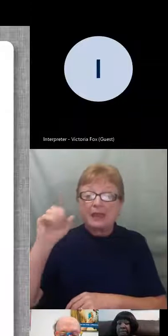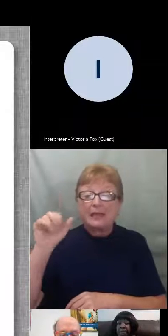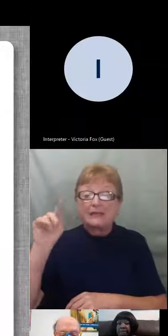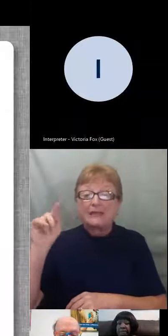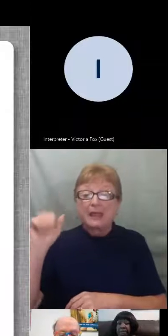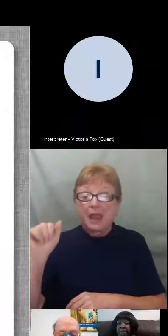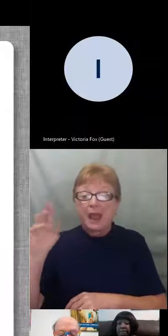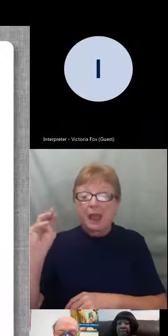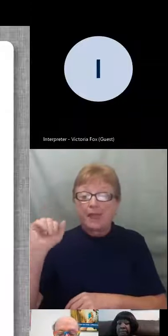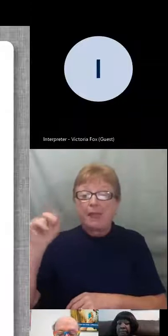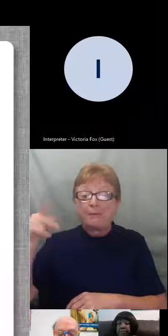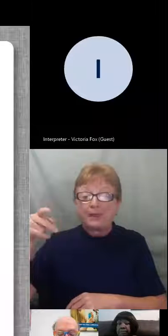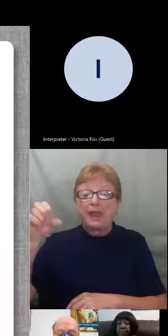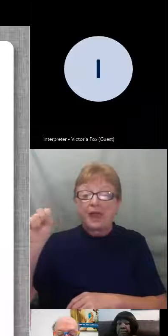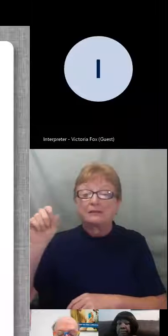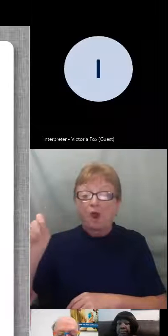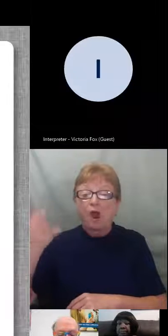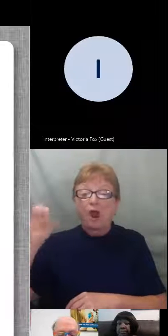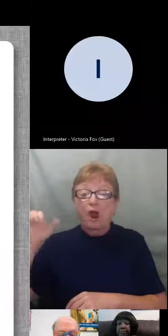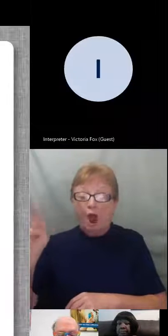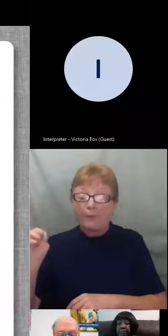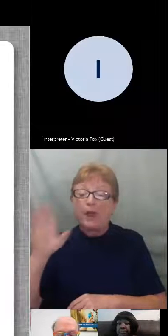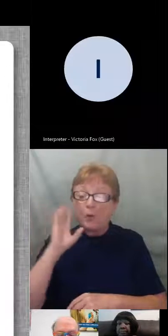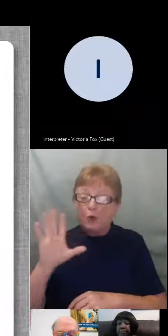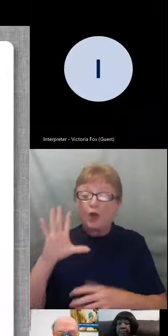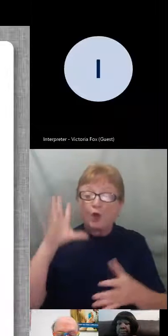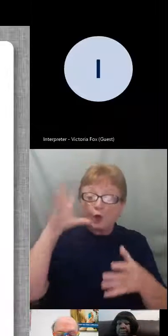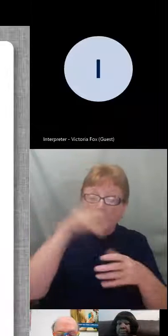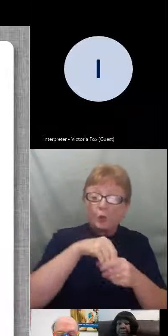zipdatamaps.com, and we'll be putting that in the chat